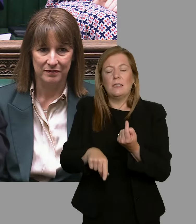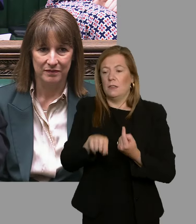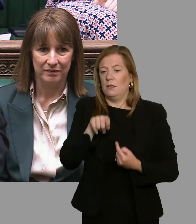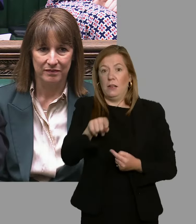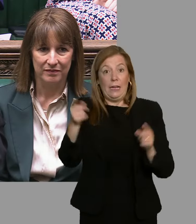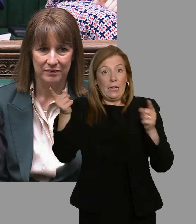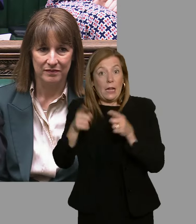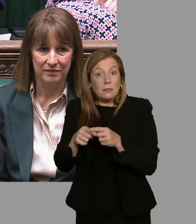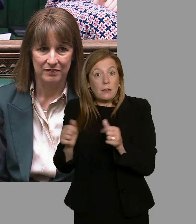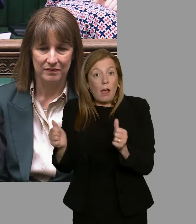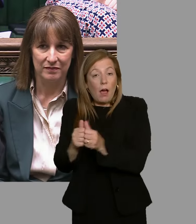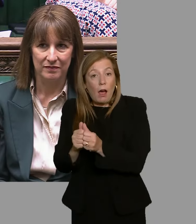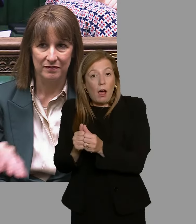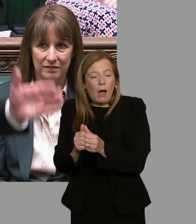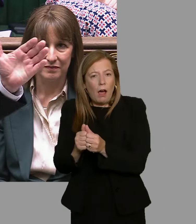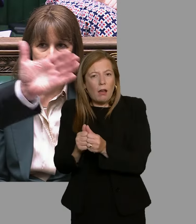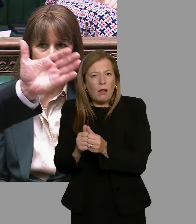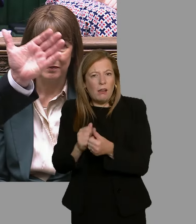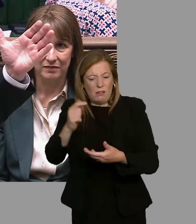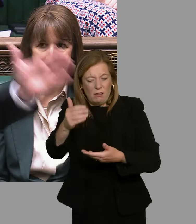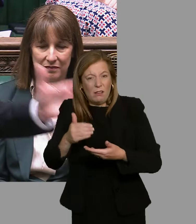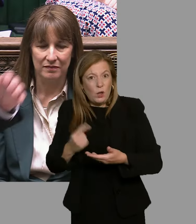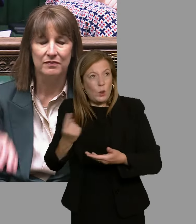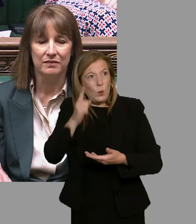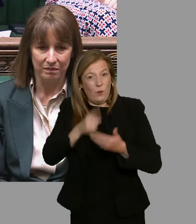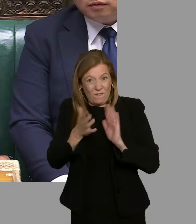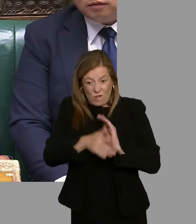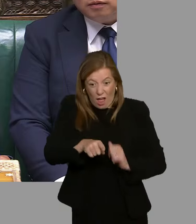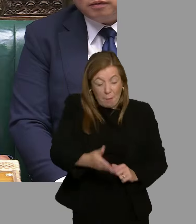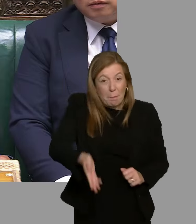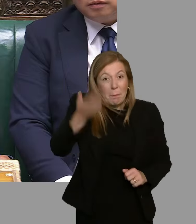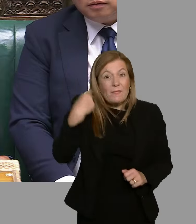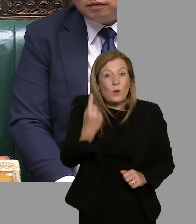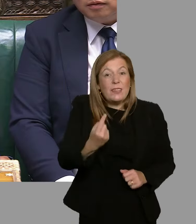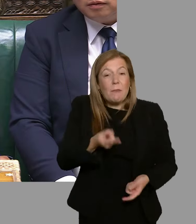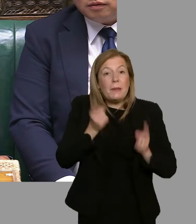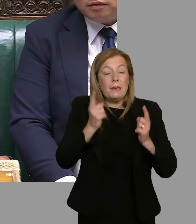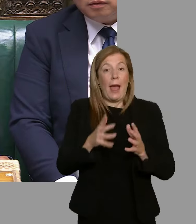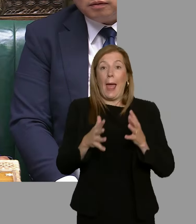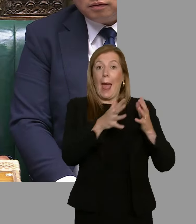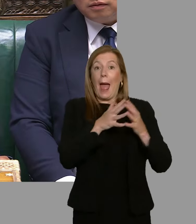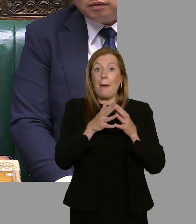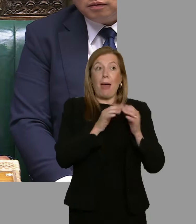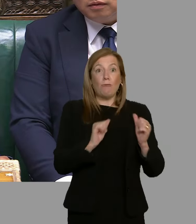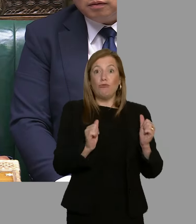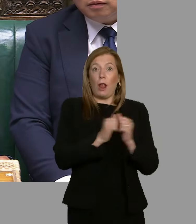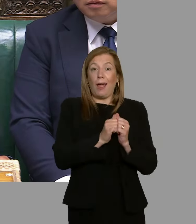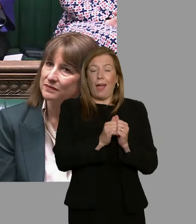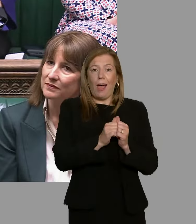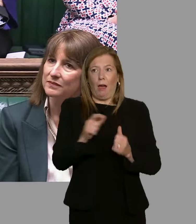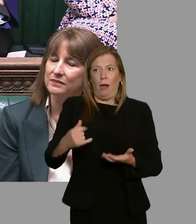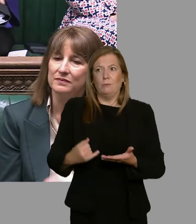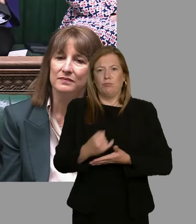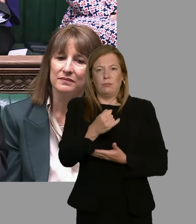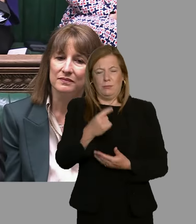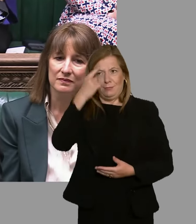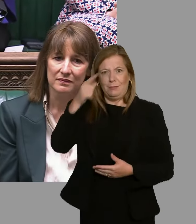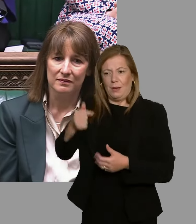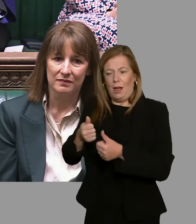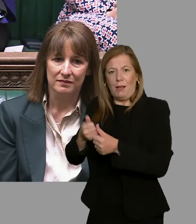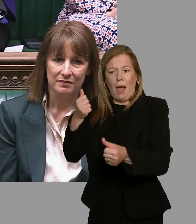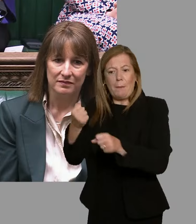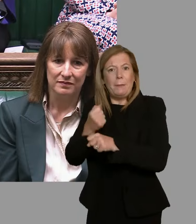table. She's against the US deal, even though it saves thousands of jobs in car manufacturing. And, Mr. Speaker, most absurdly, she says she's going to rip